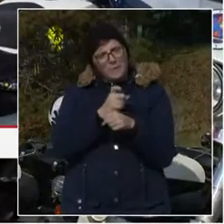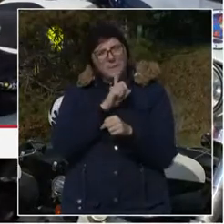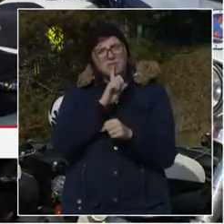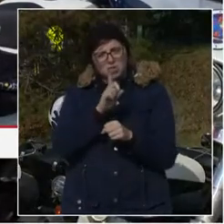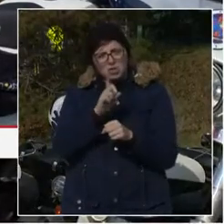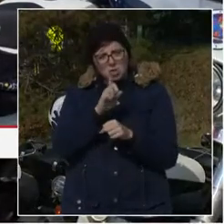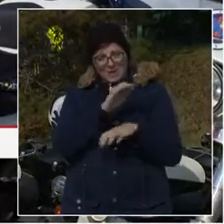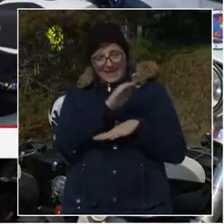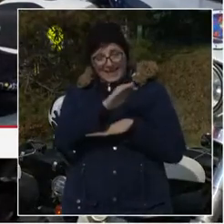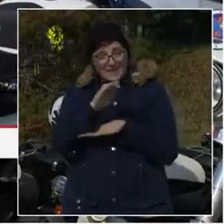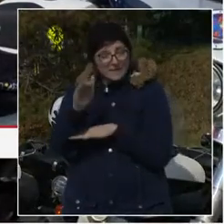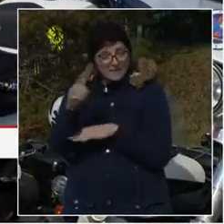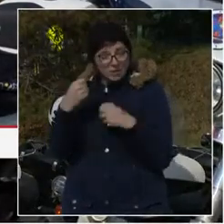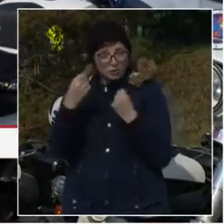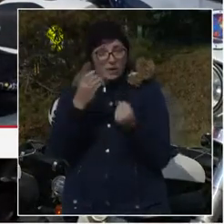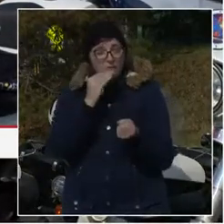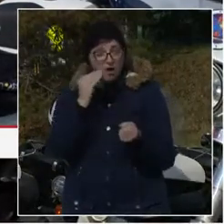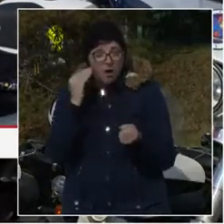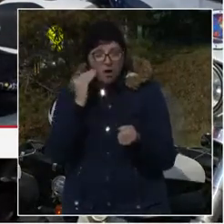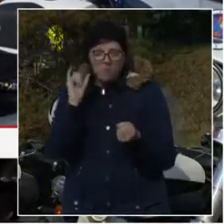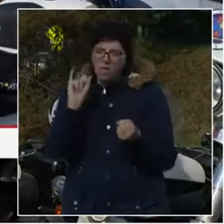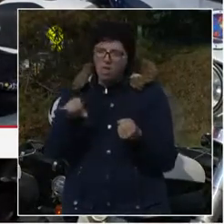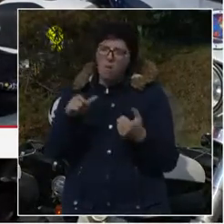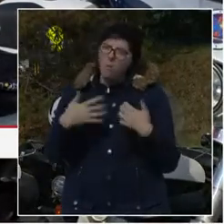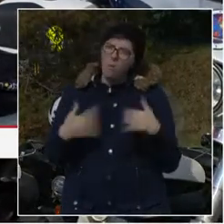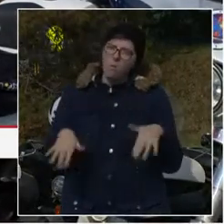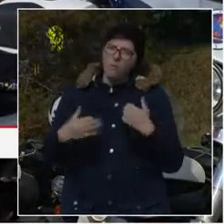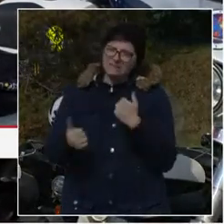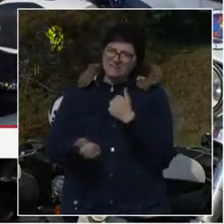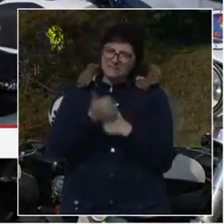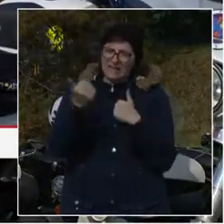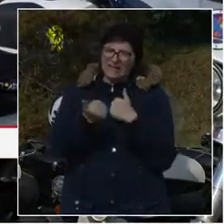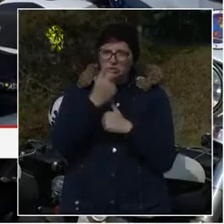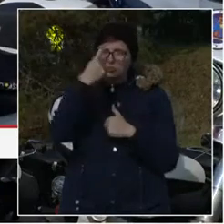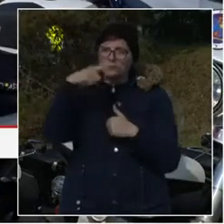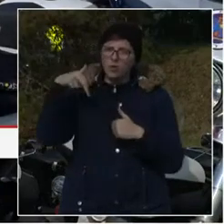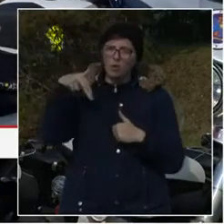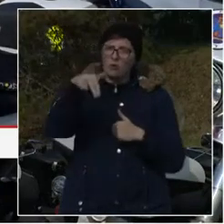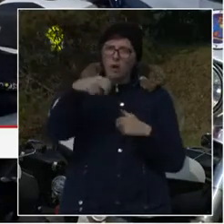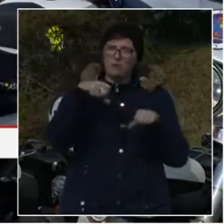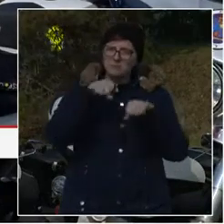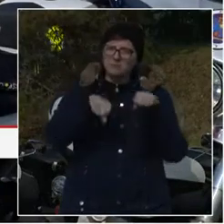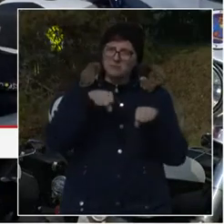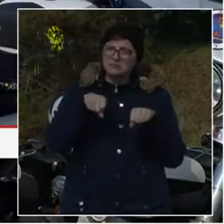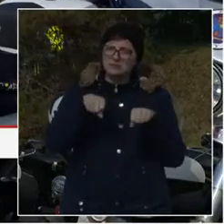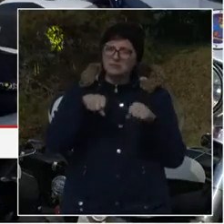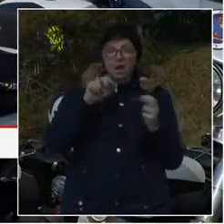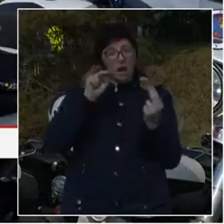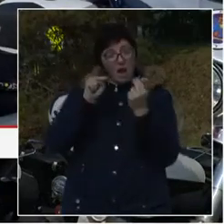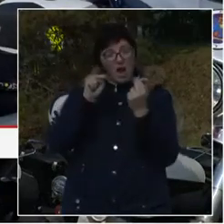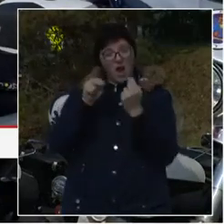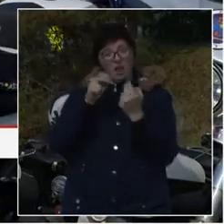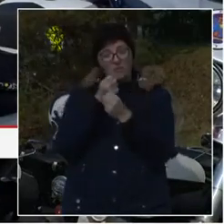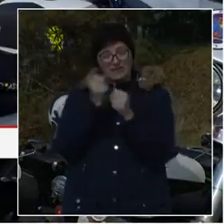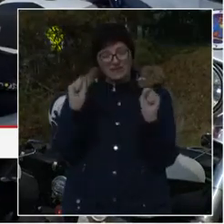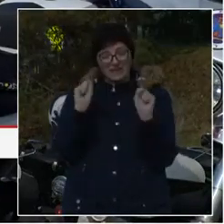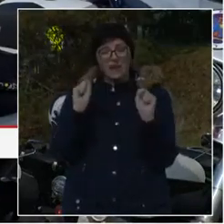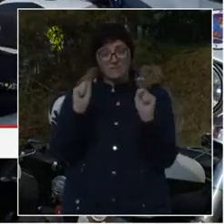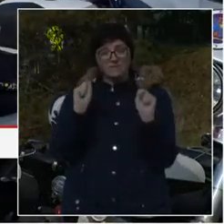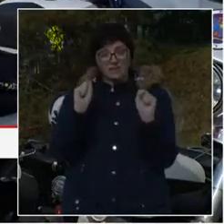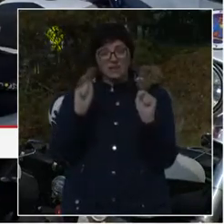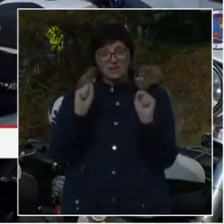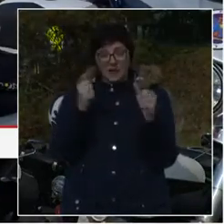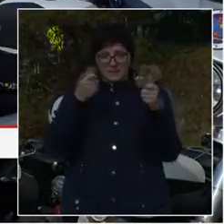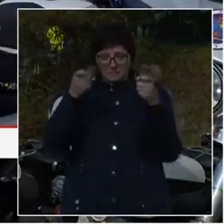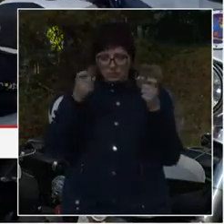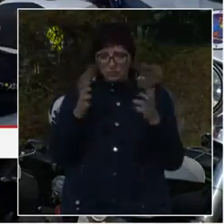during the evening commute that is the most dangerous for pedestrians and cyclists. The National Highway Traffic Safety Administration, NHTSA, shows